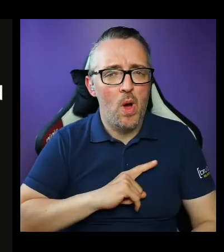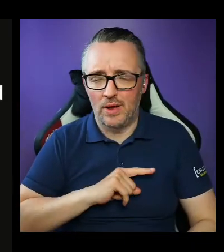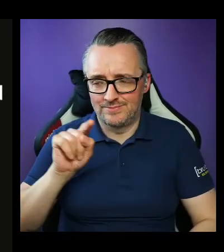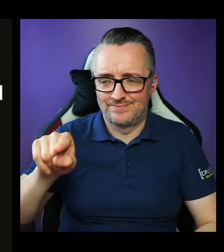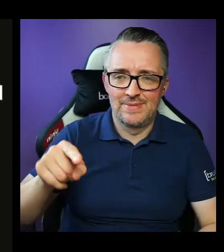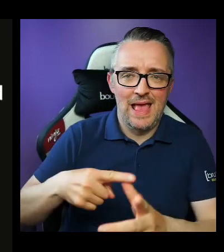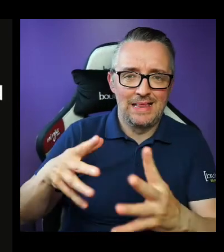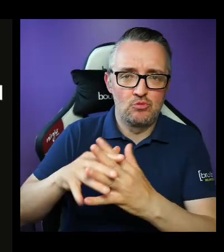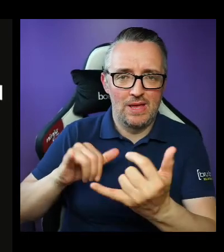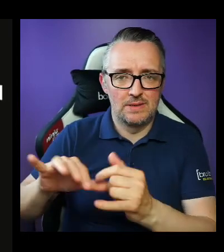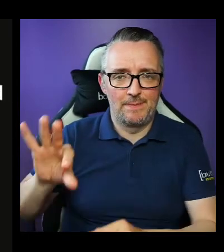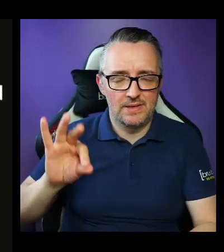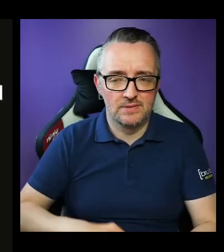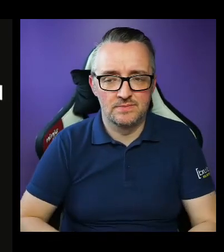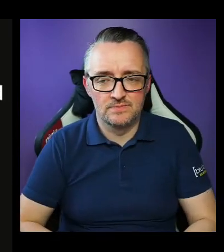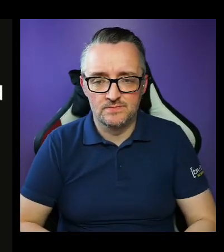AWS over them?